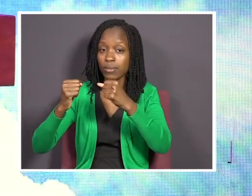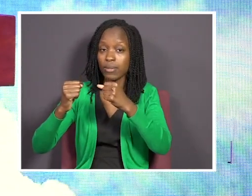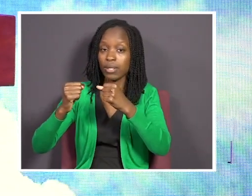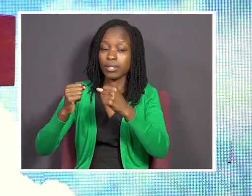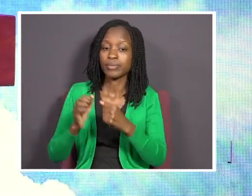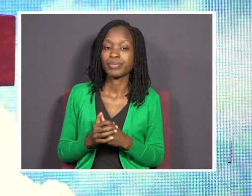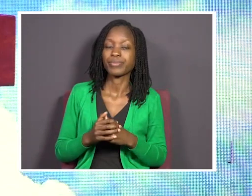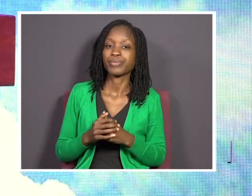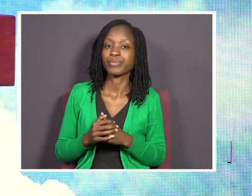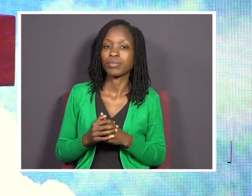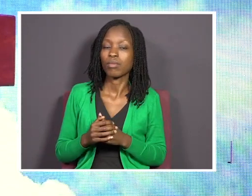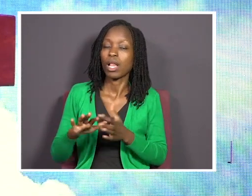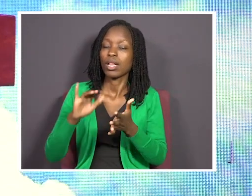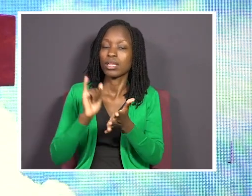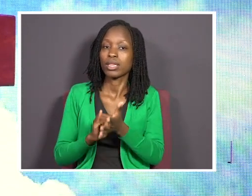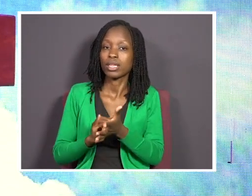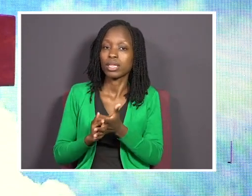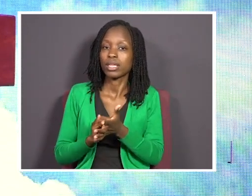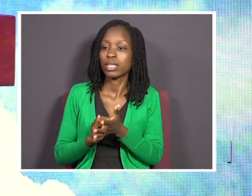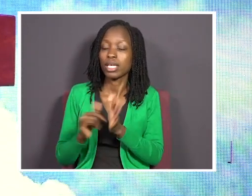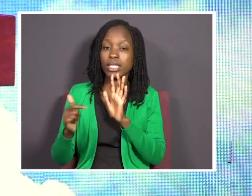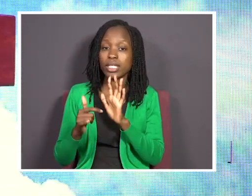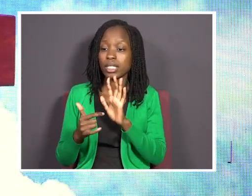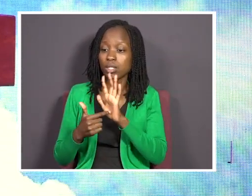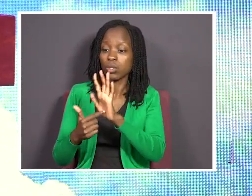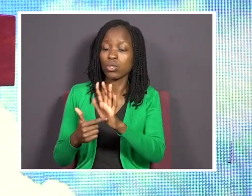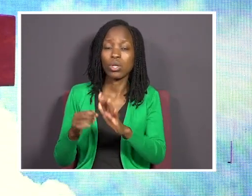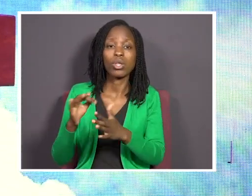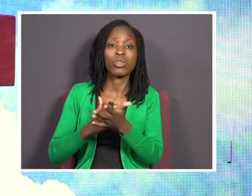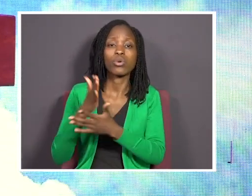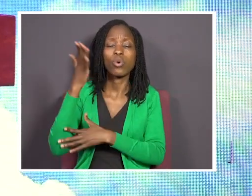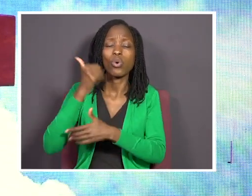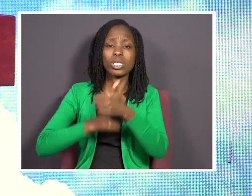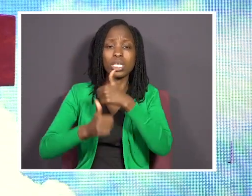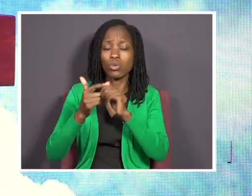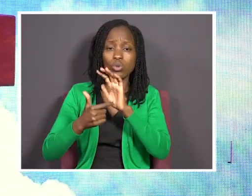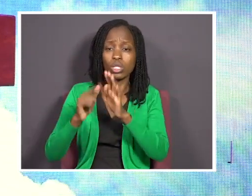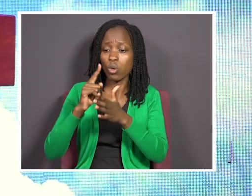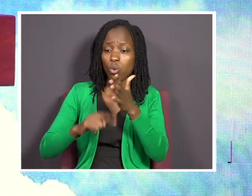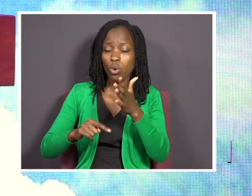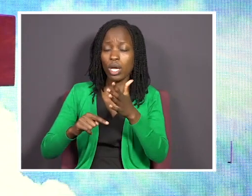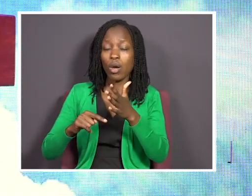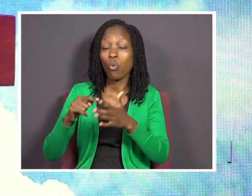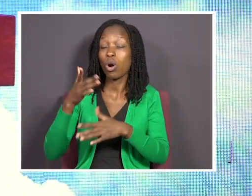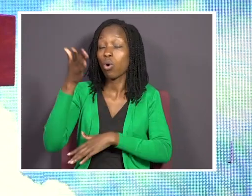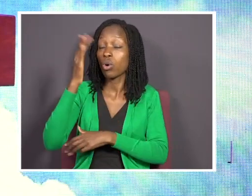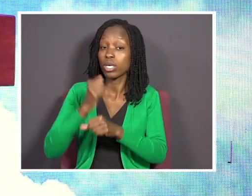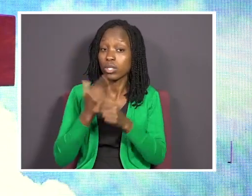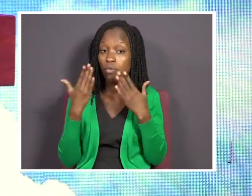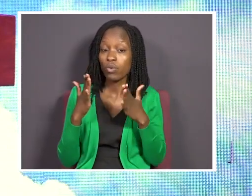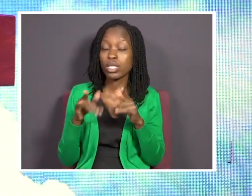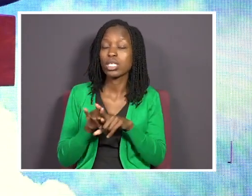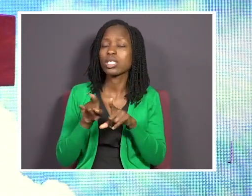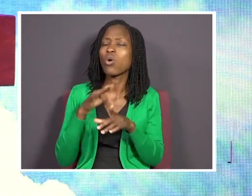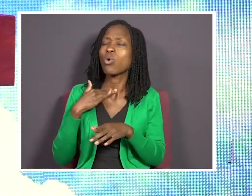know, brought out or displayed by the acts of God. You see what God has done and you want to worship